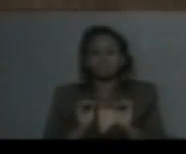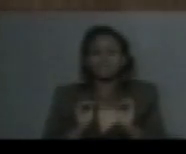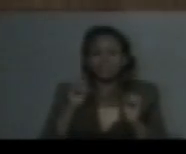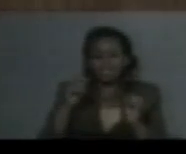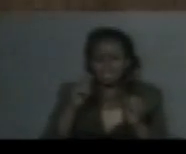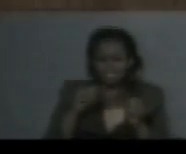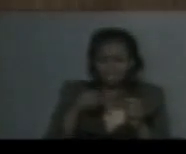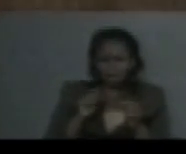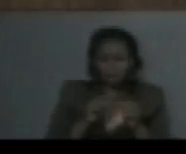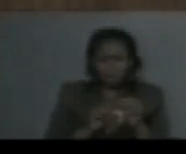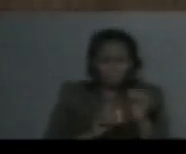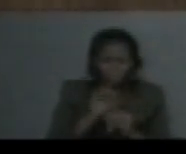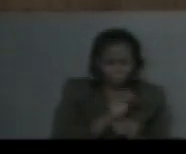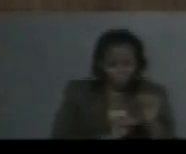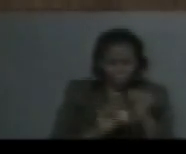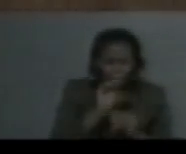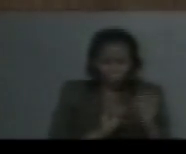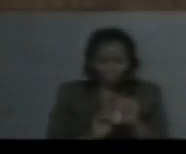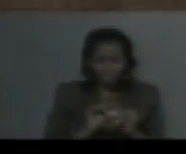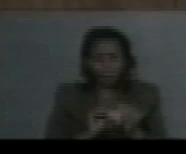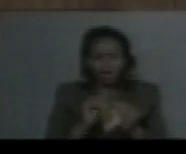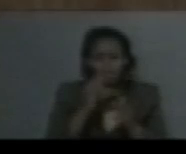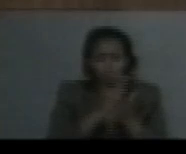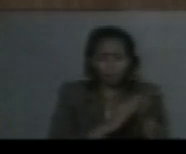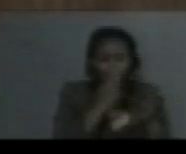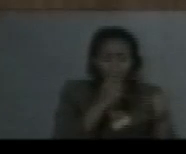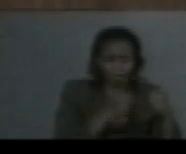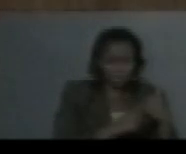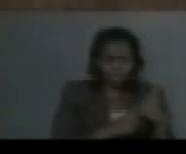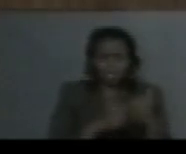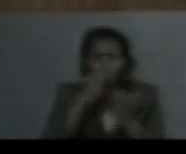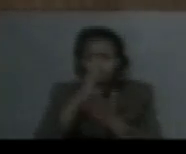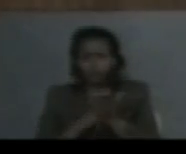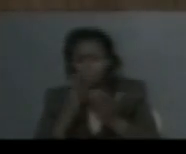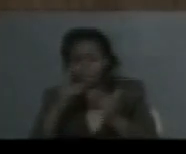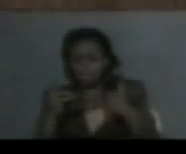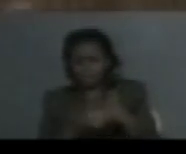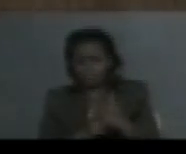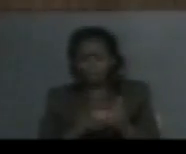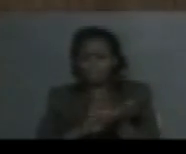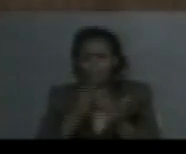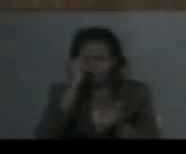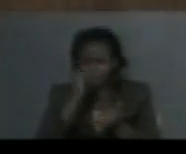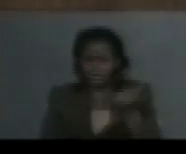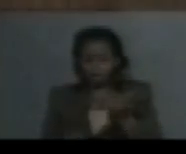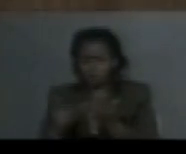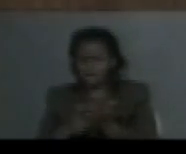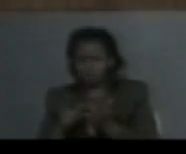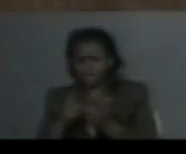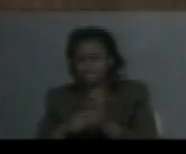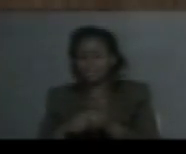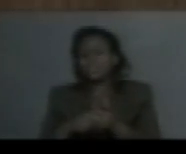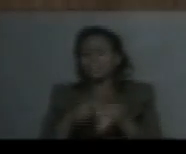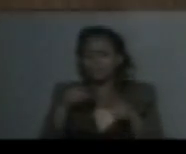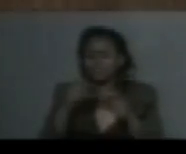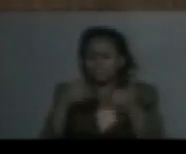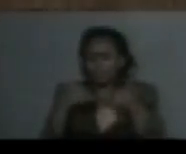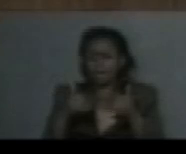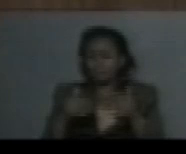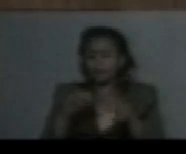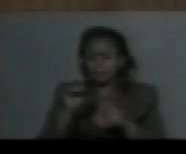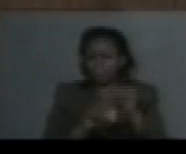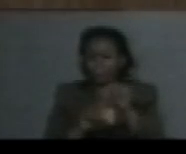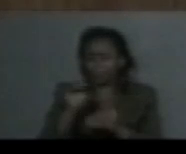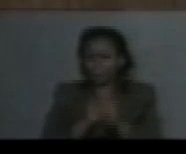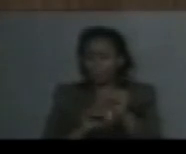the figures on Form 36, Form 37, and the final tally that the whole game is played. My lord,